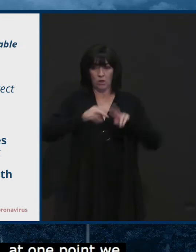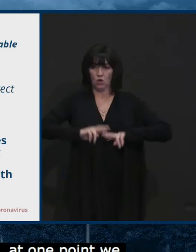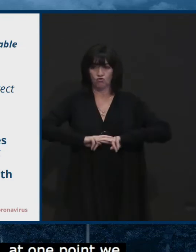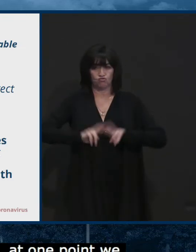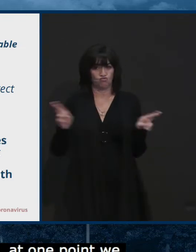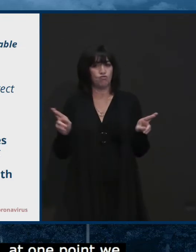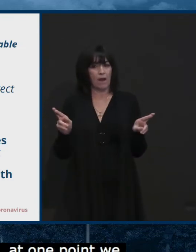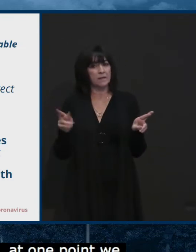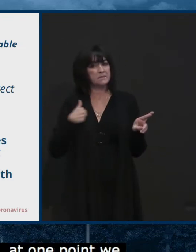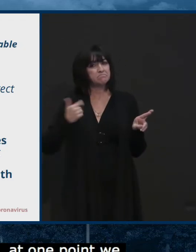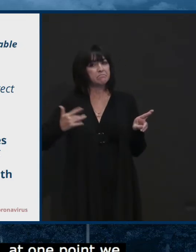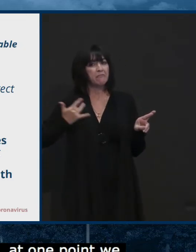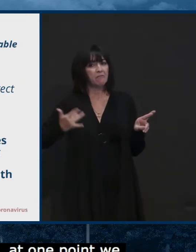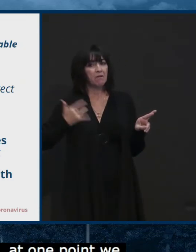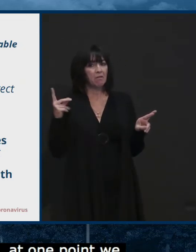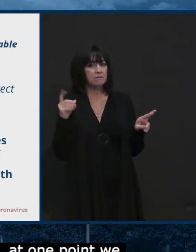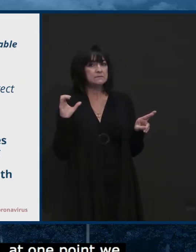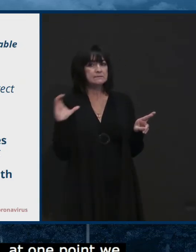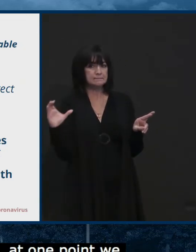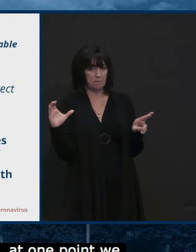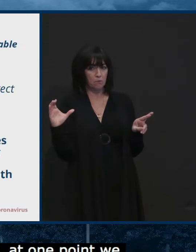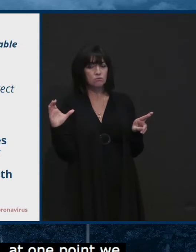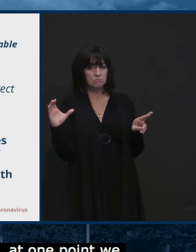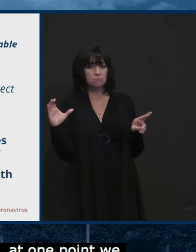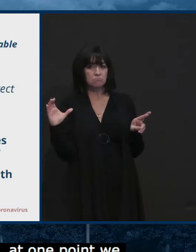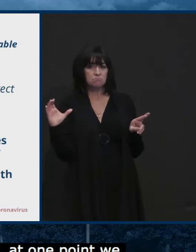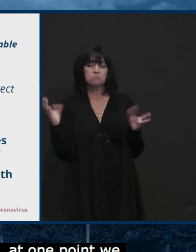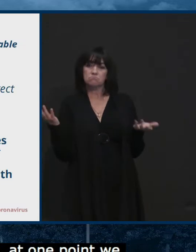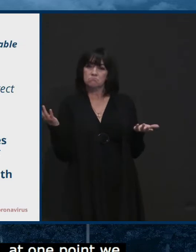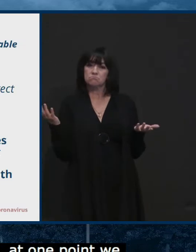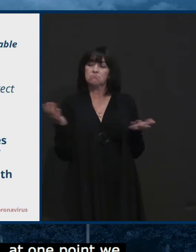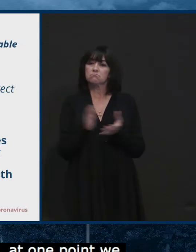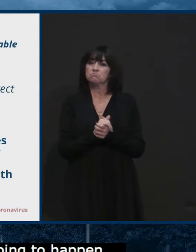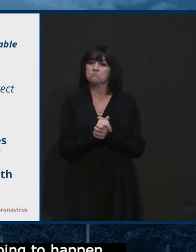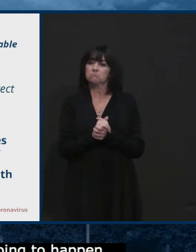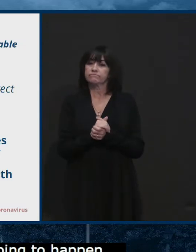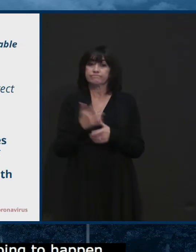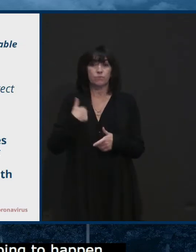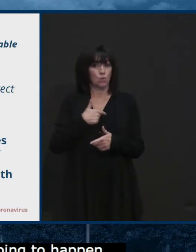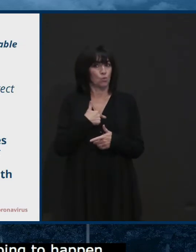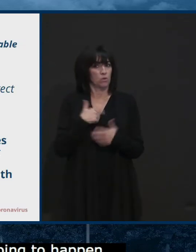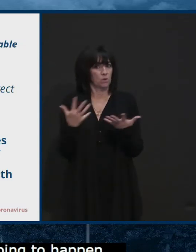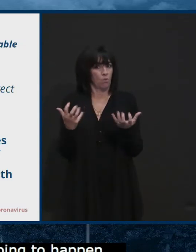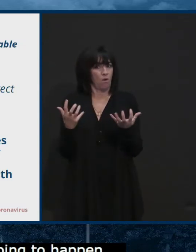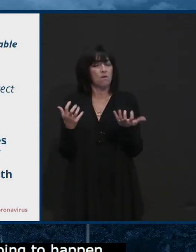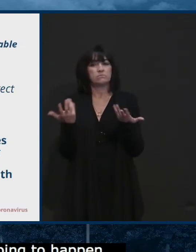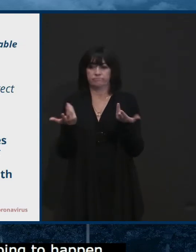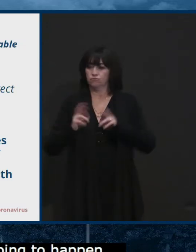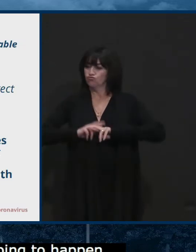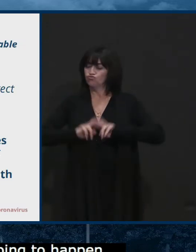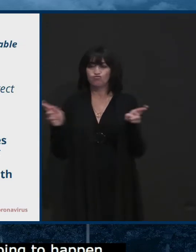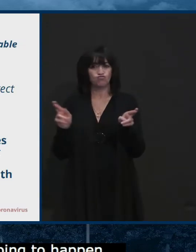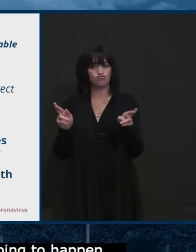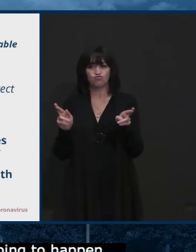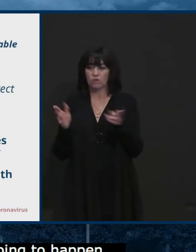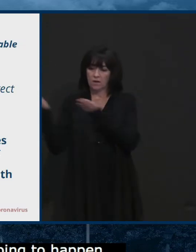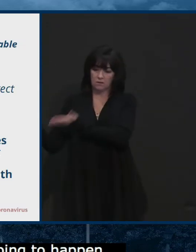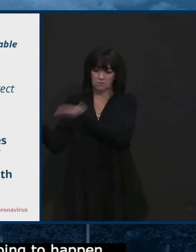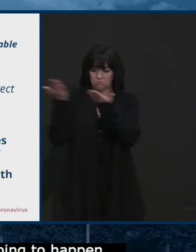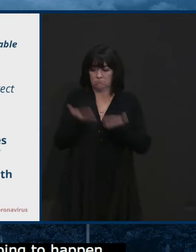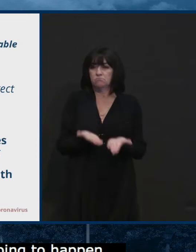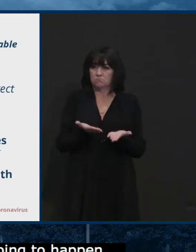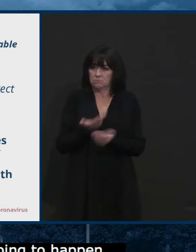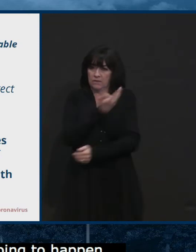probably going to be December, but again, we are anxiously awaiting the arrival of the vaccine in